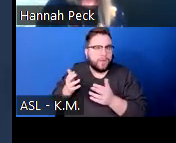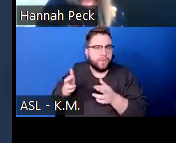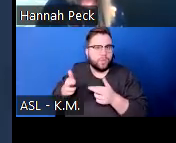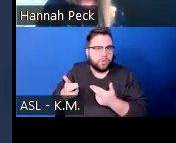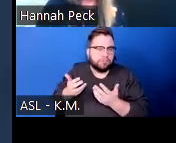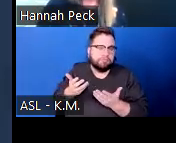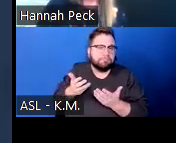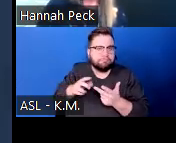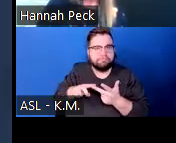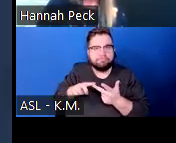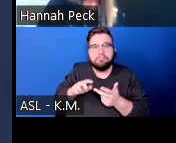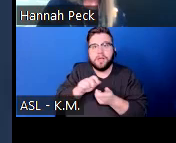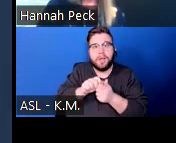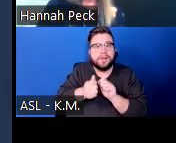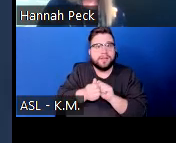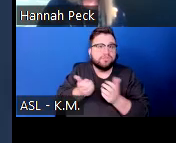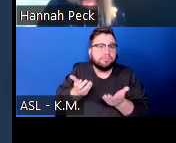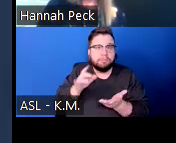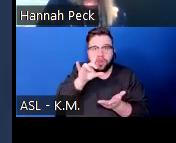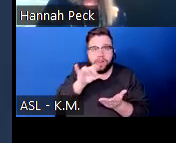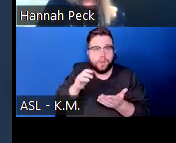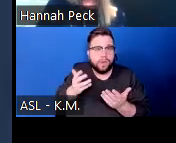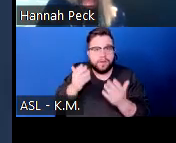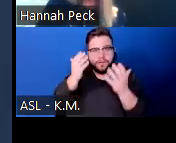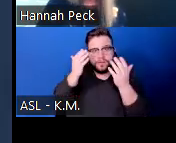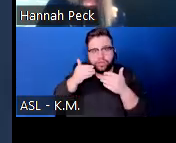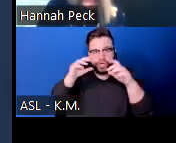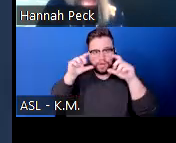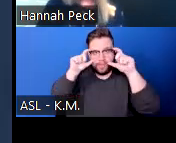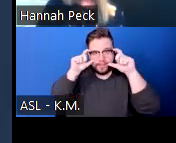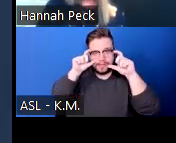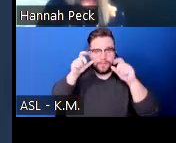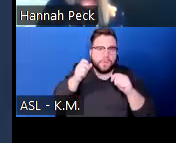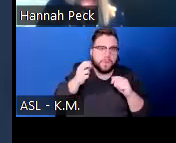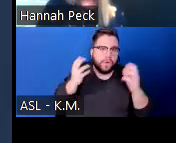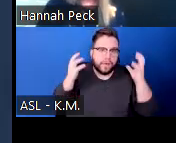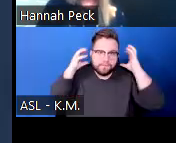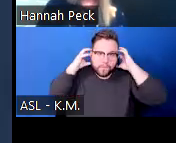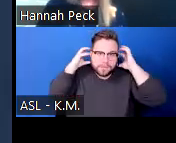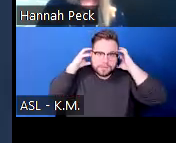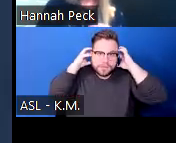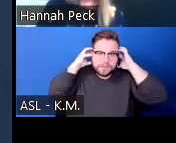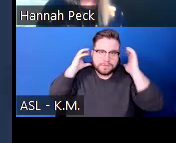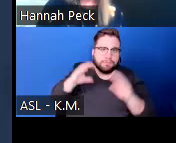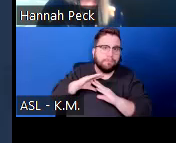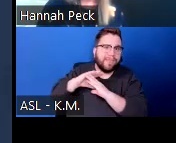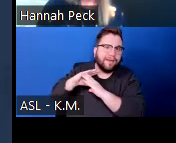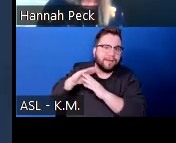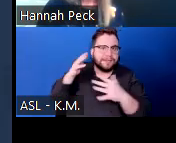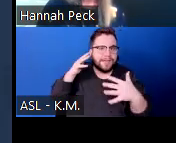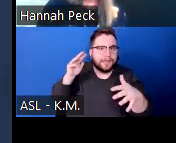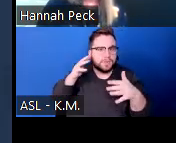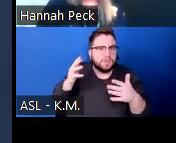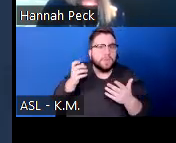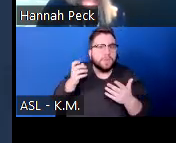canceling headphones or sunglasses might be helpful, or challenge. It might be time where it's more appropriate to challenge the